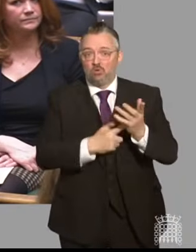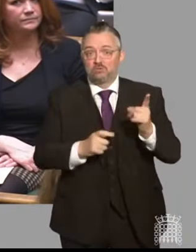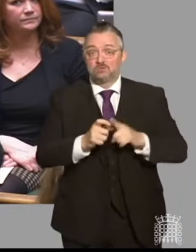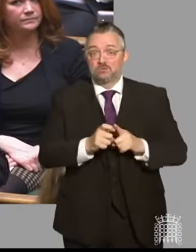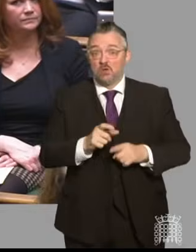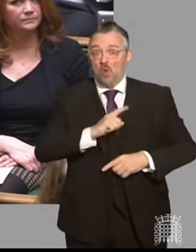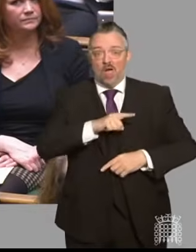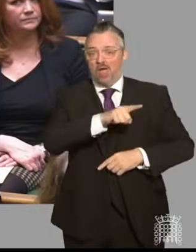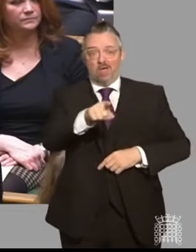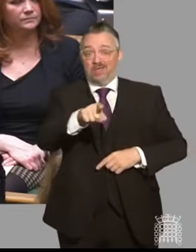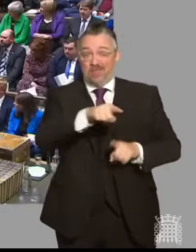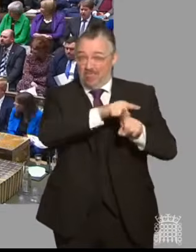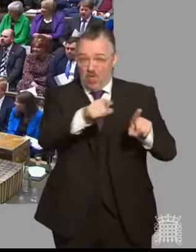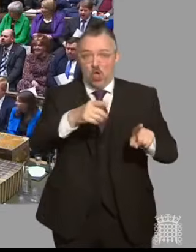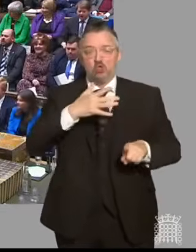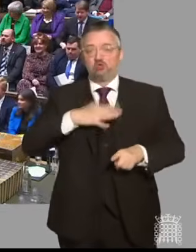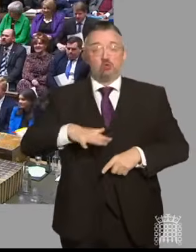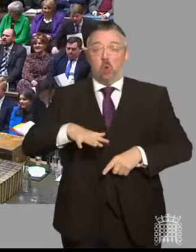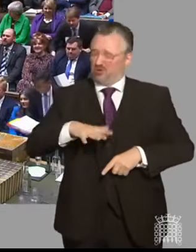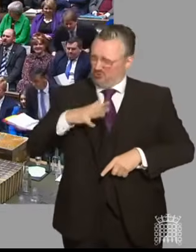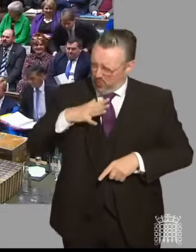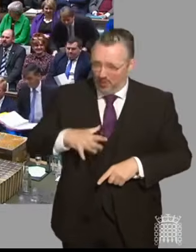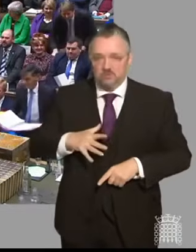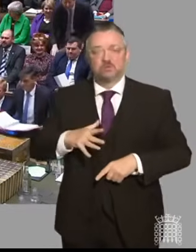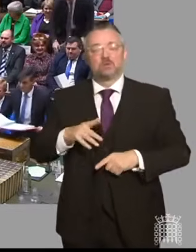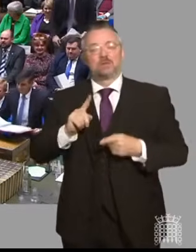by a socialist government.